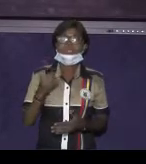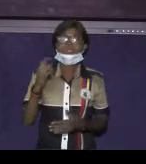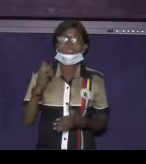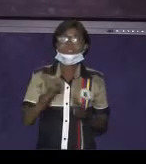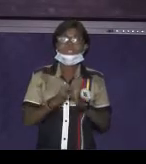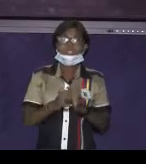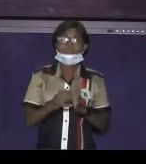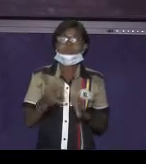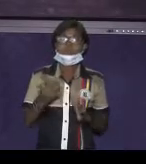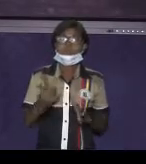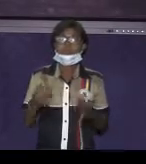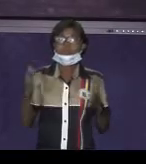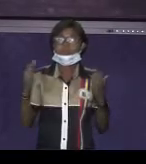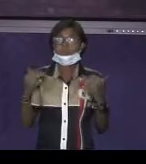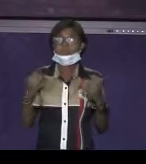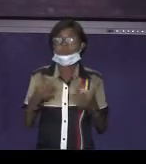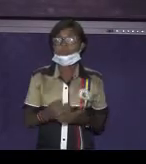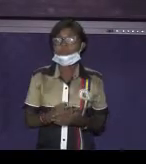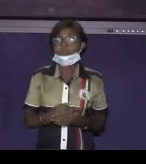is pig.